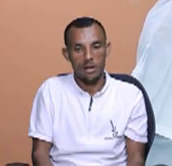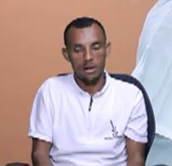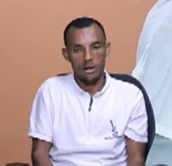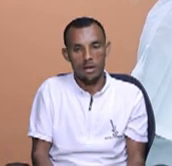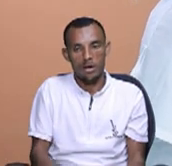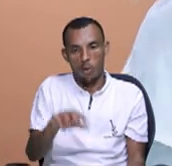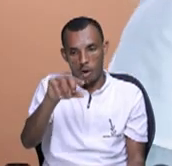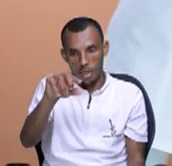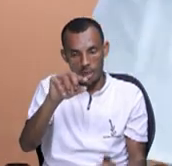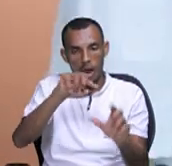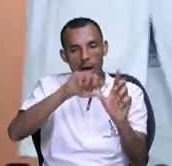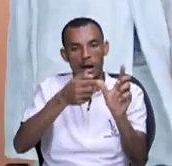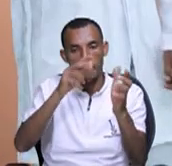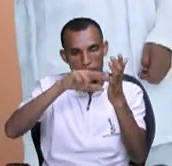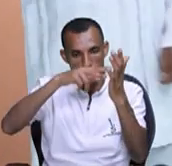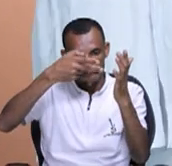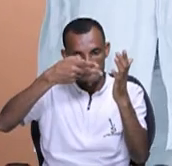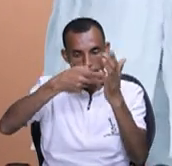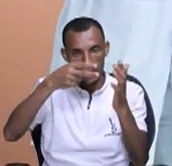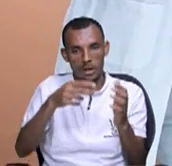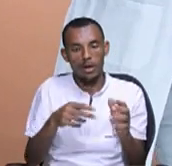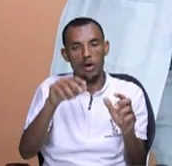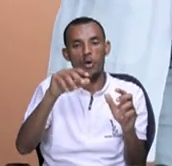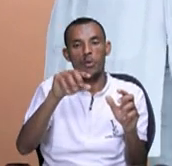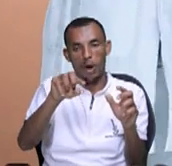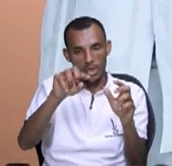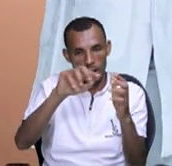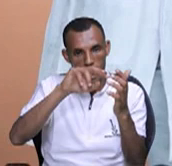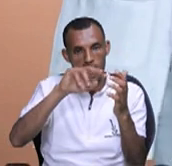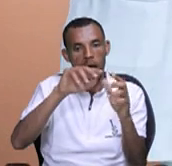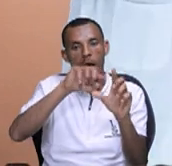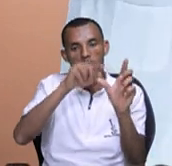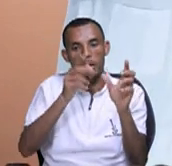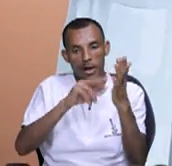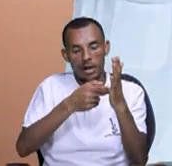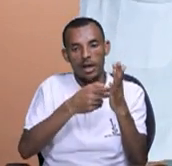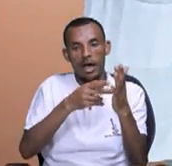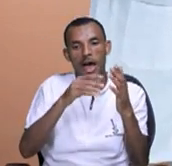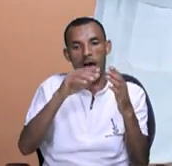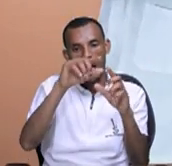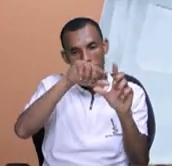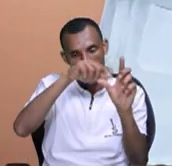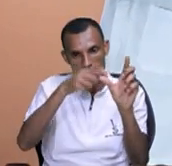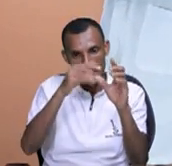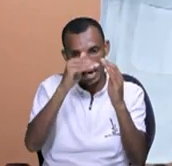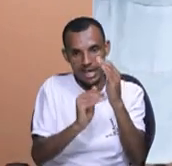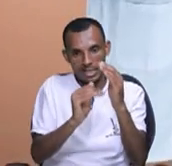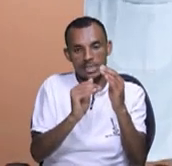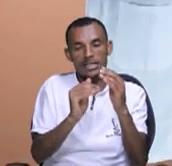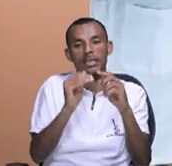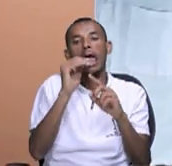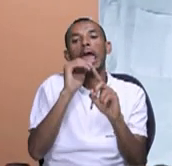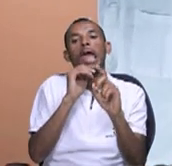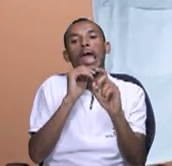quadrantal angle. What is this quadrantal angle mean? Quadrantal angle mean angle that lays on the x-axis